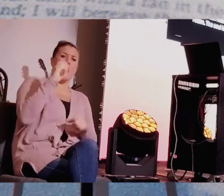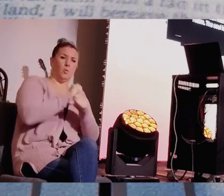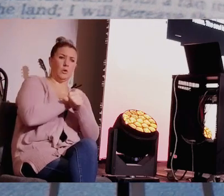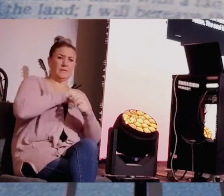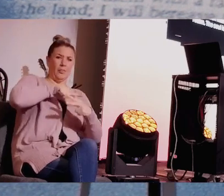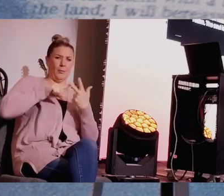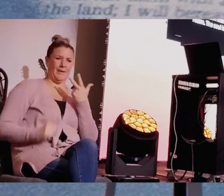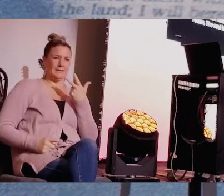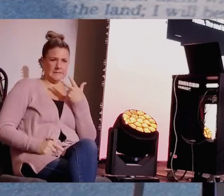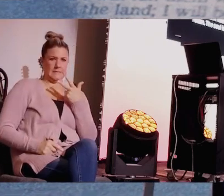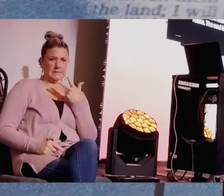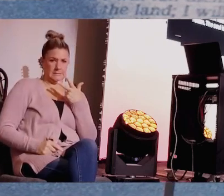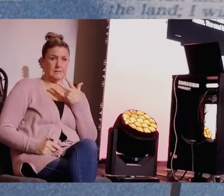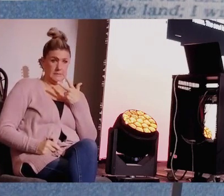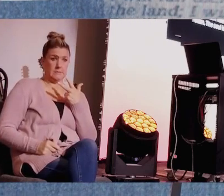in threes.